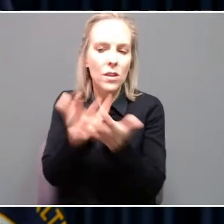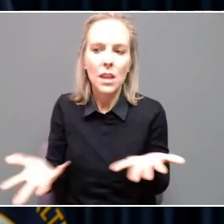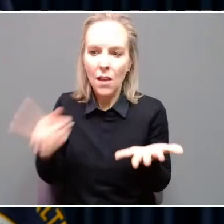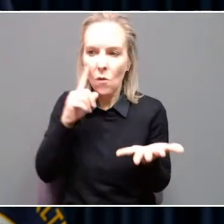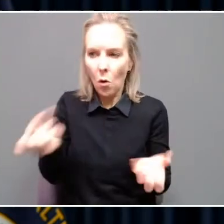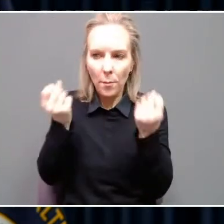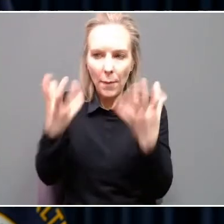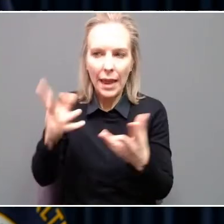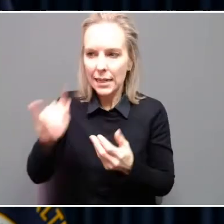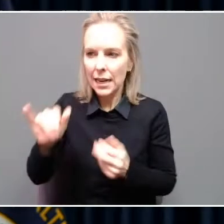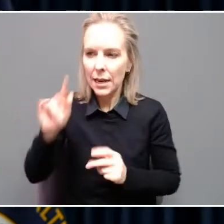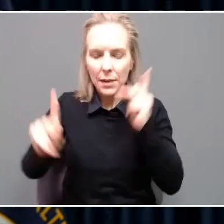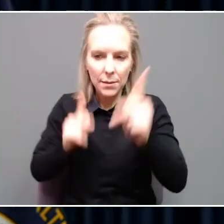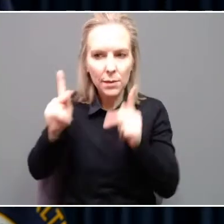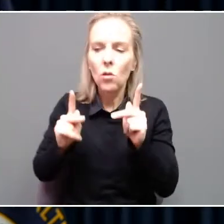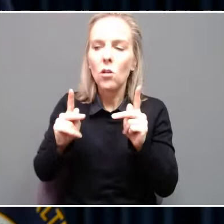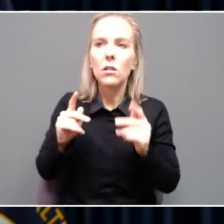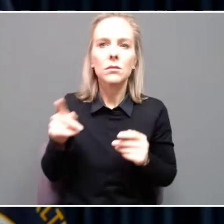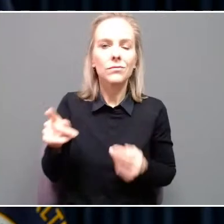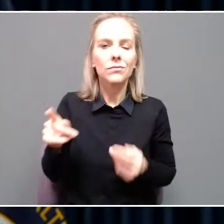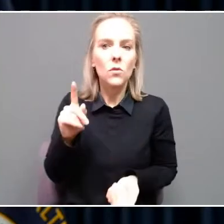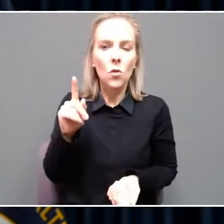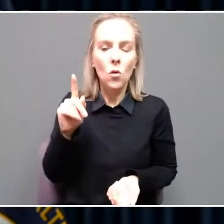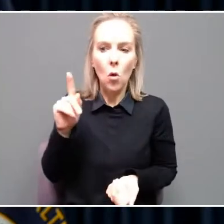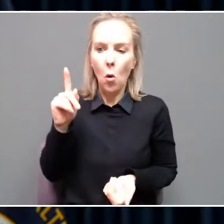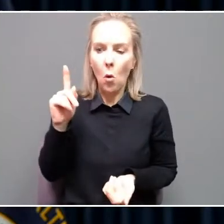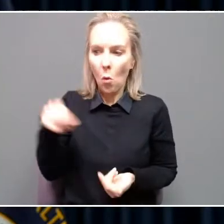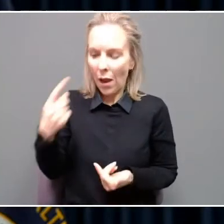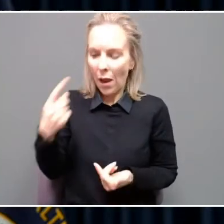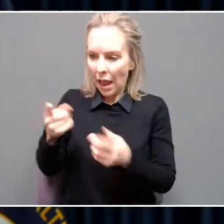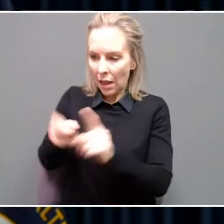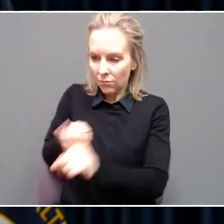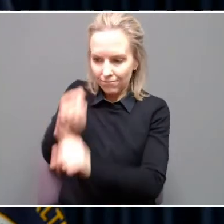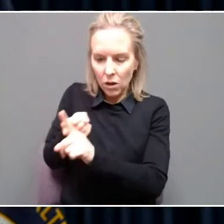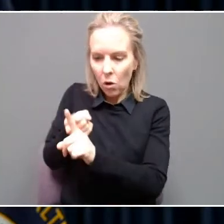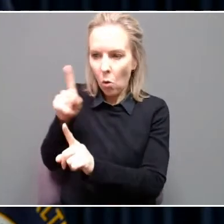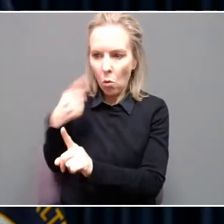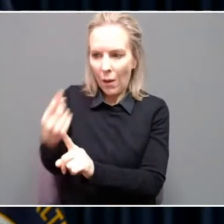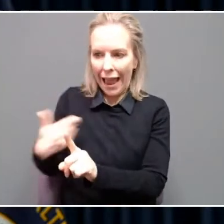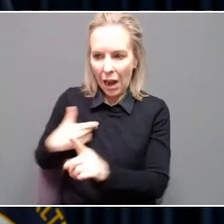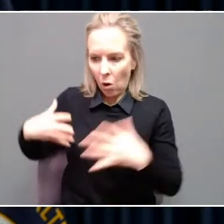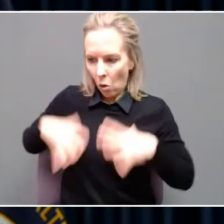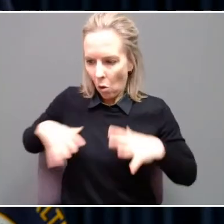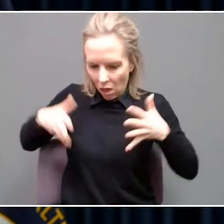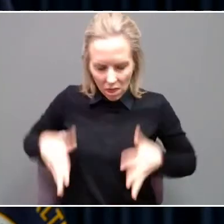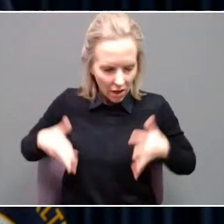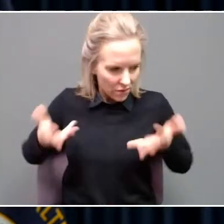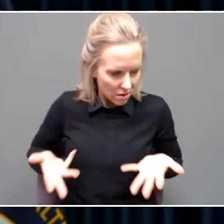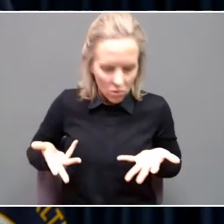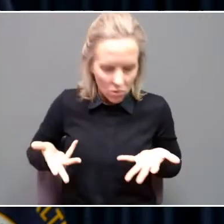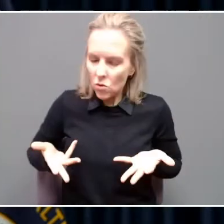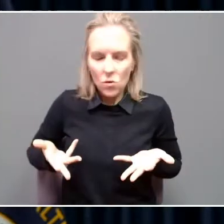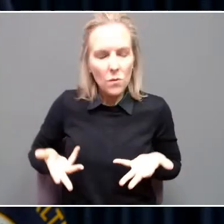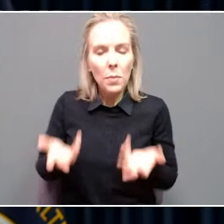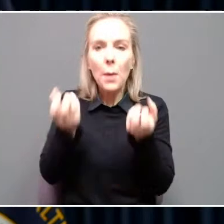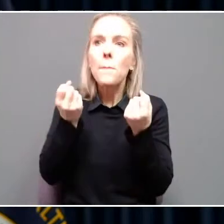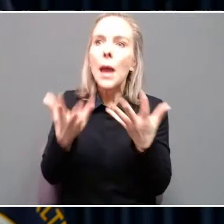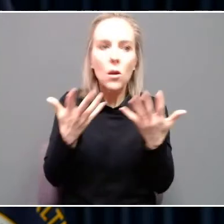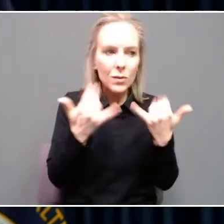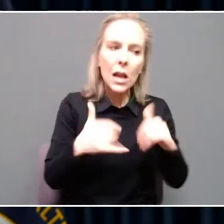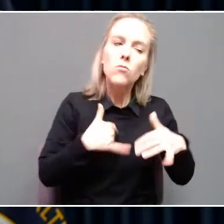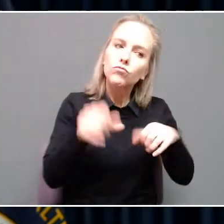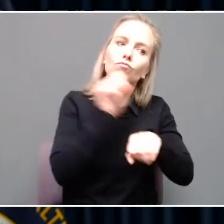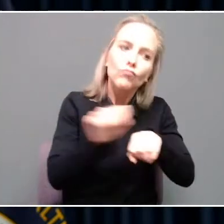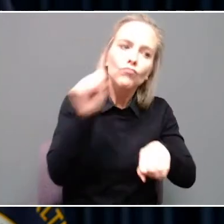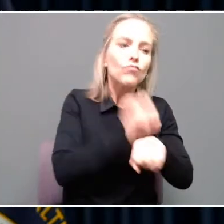Kentuckians that emerged with only the clothes on their back. Listen, a lot of work and a lot of progress has been made, but there's a whole lot more to